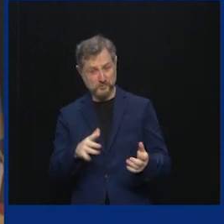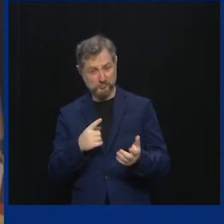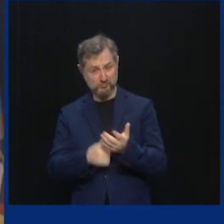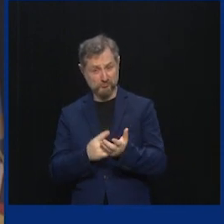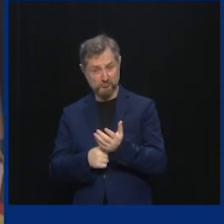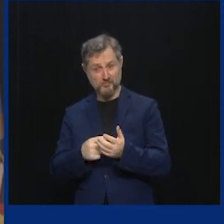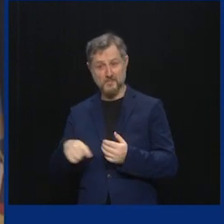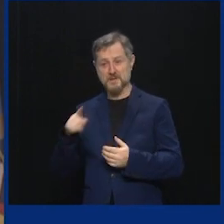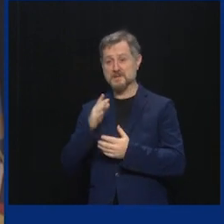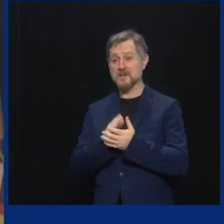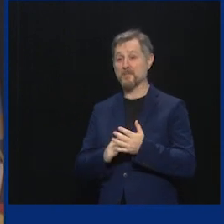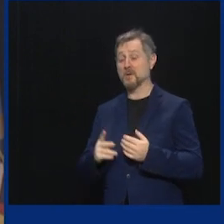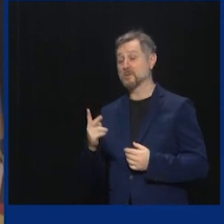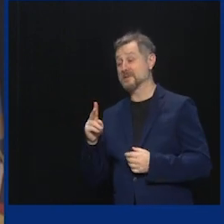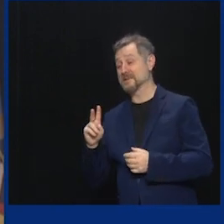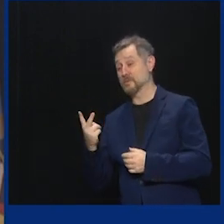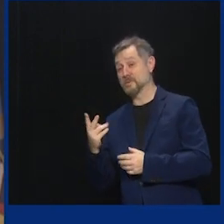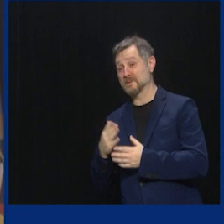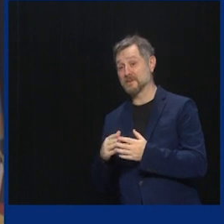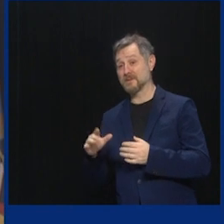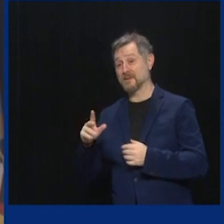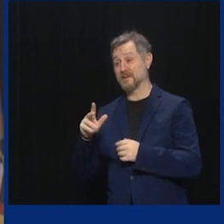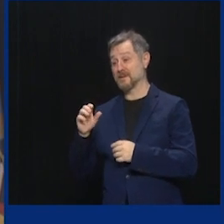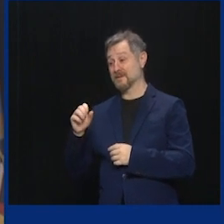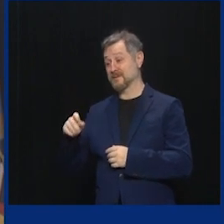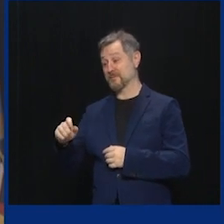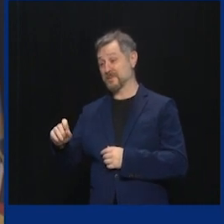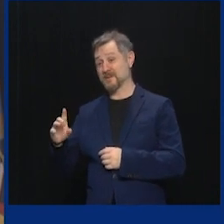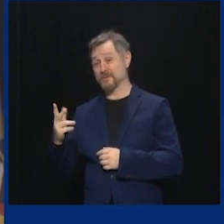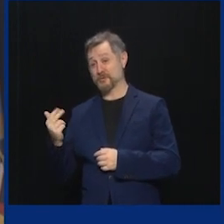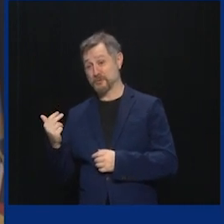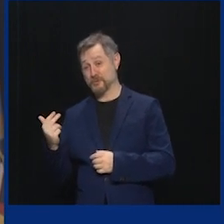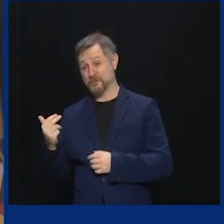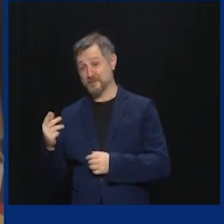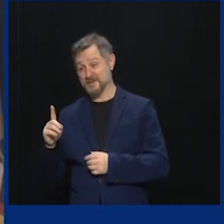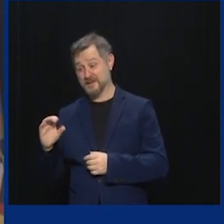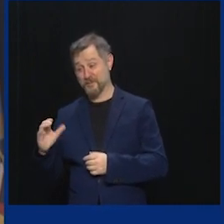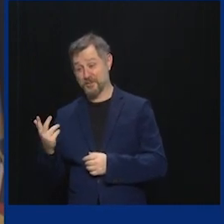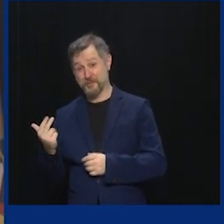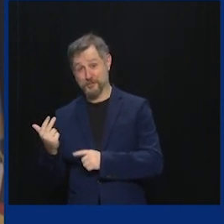2 sooner than December 13th if the numbers keep going up like they are?